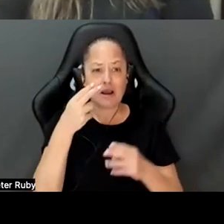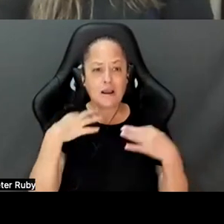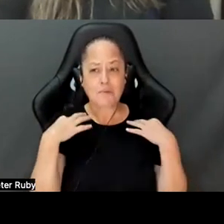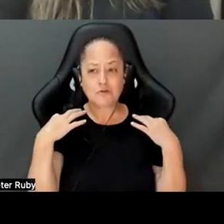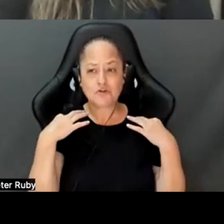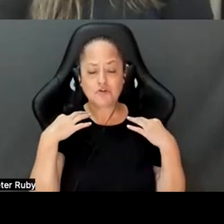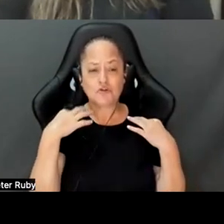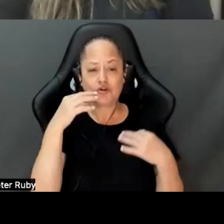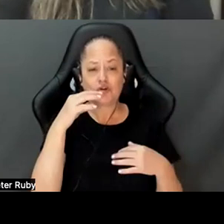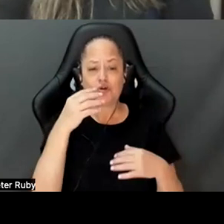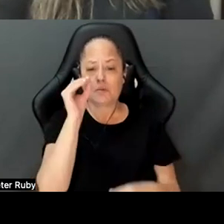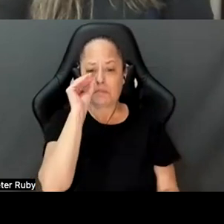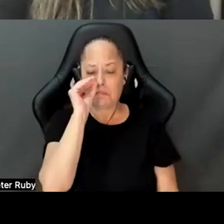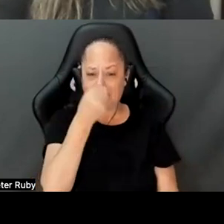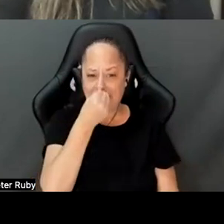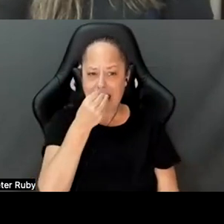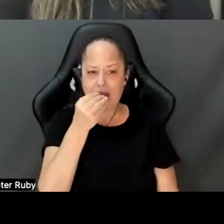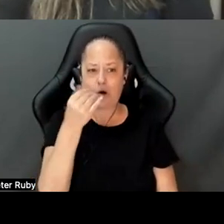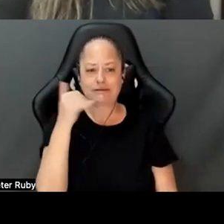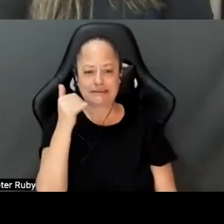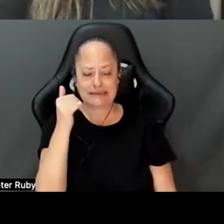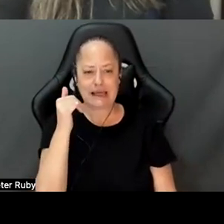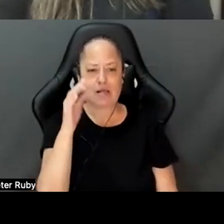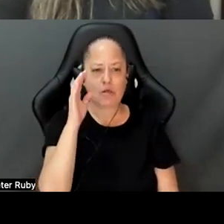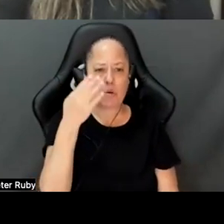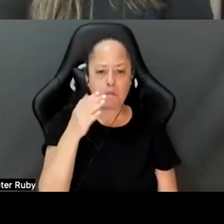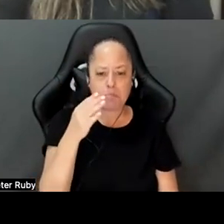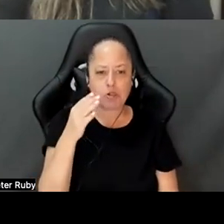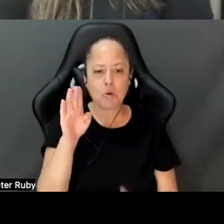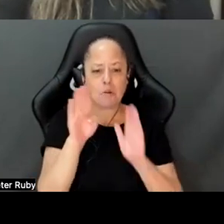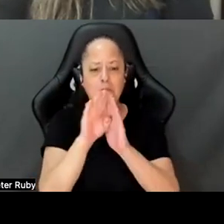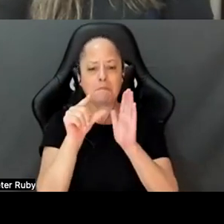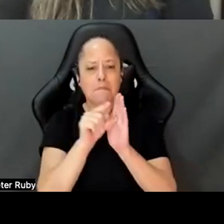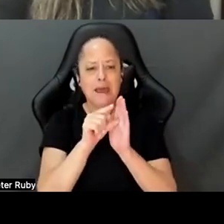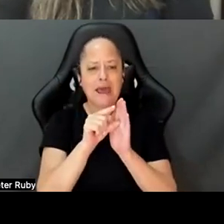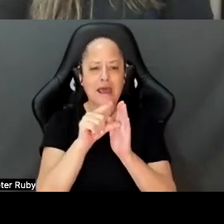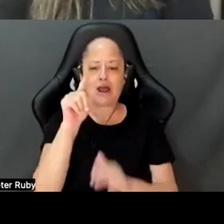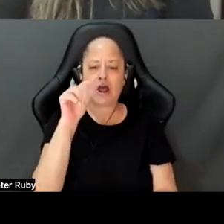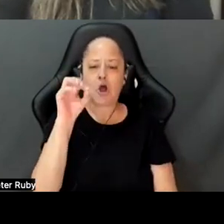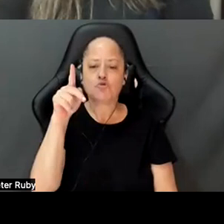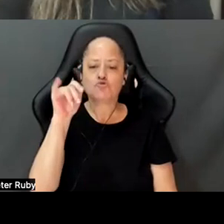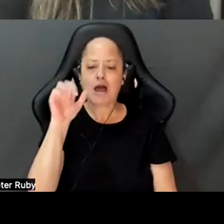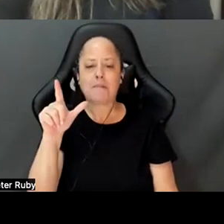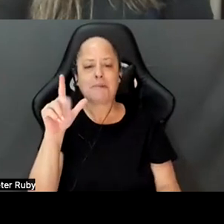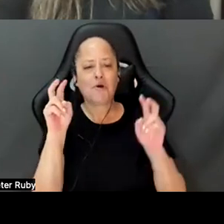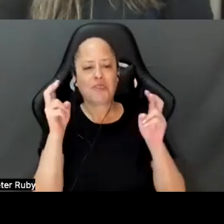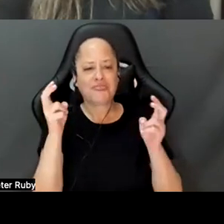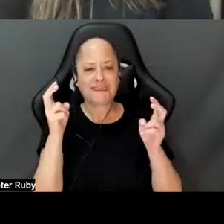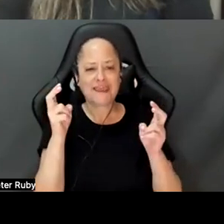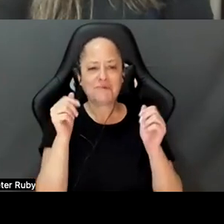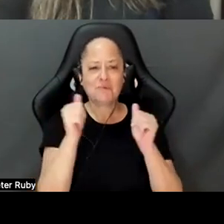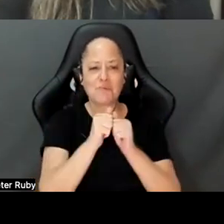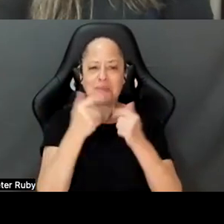that's teal with yellow flowers. And my background is kind of a tropical theme, like mid-century tropical, with a